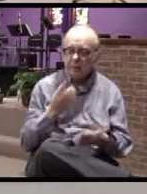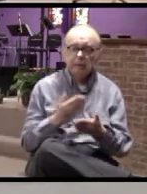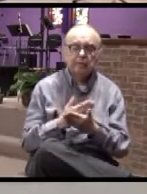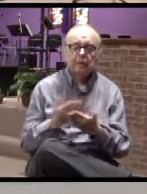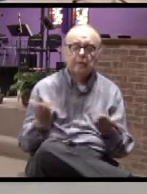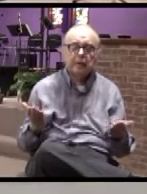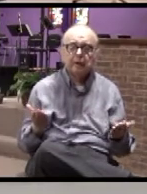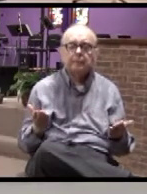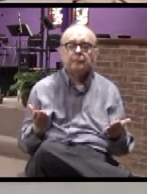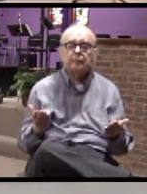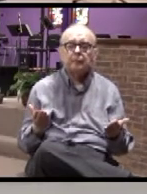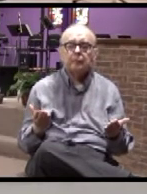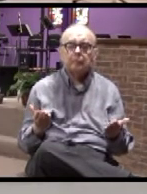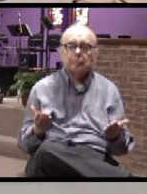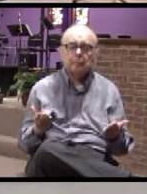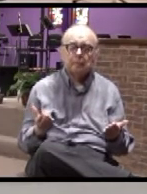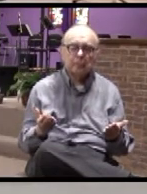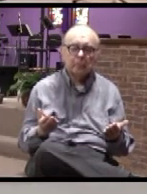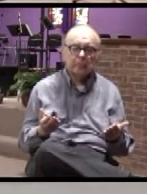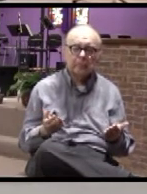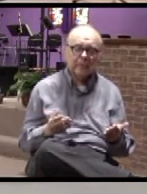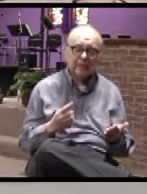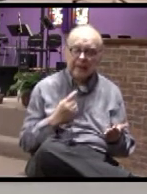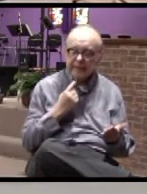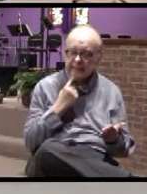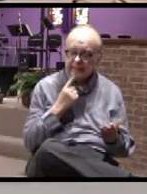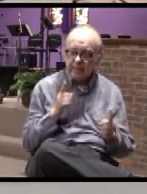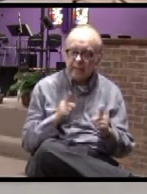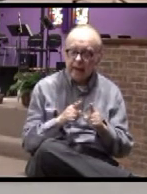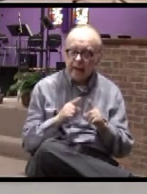you, as sincerely as I can.